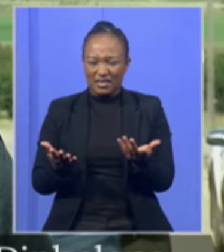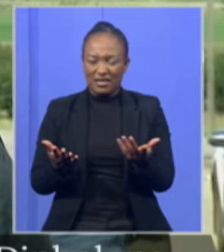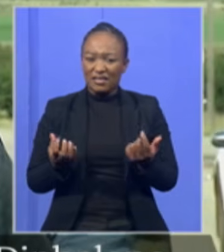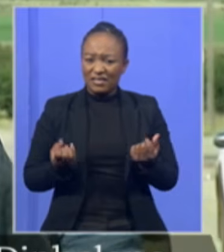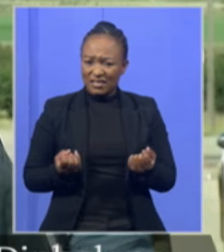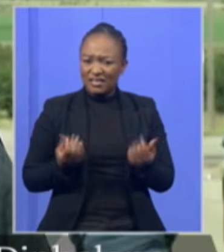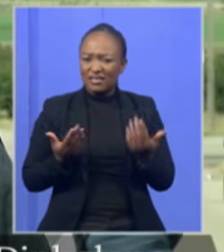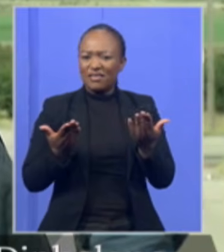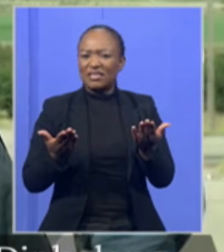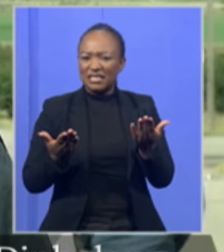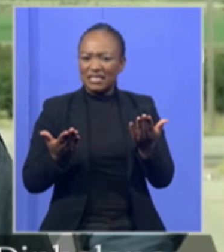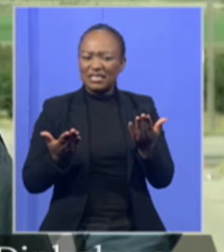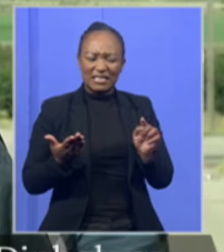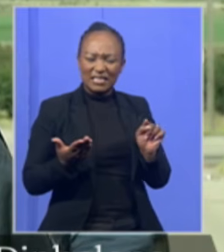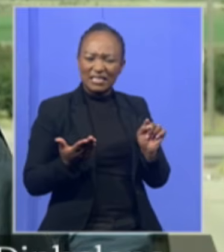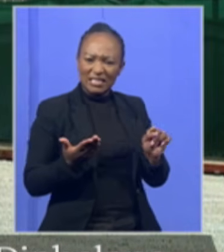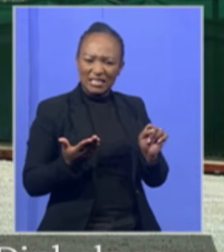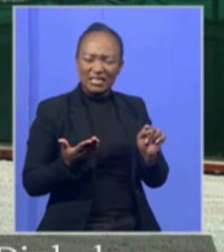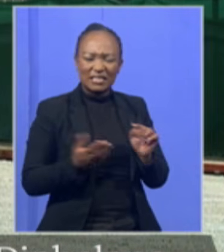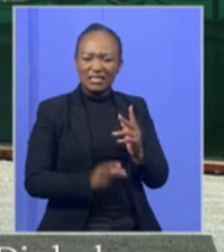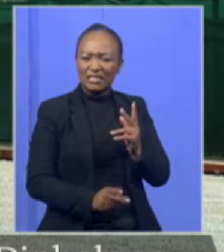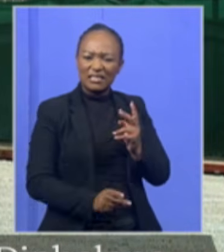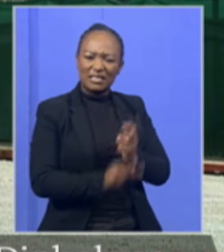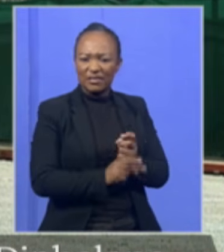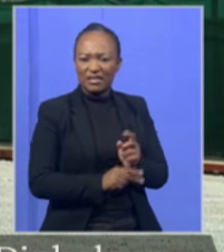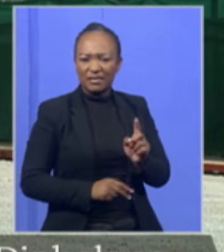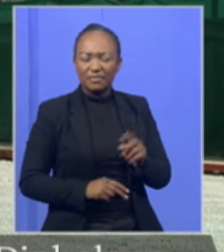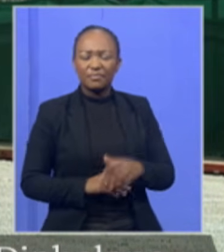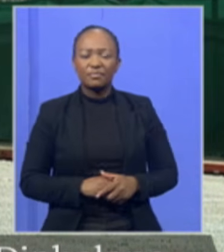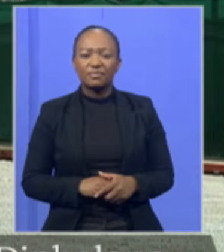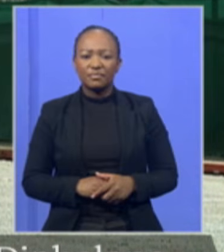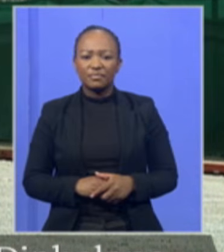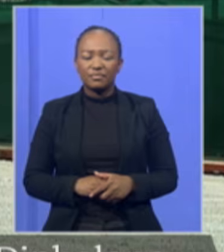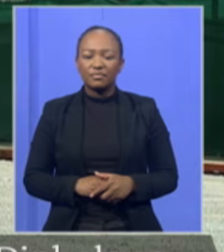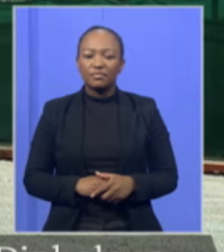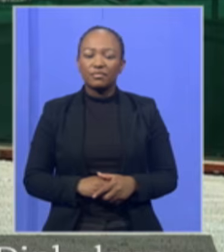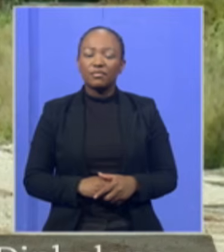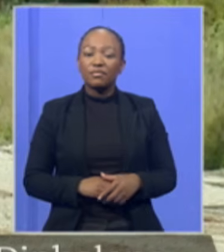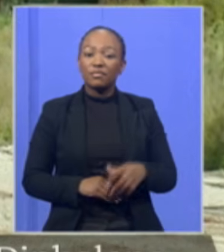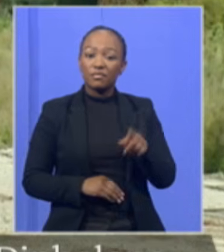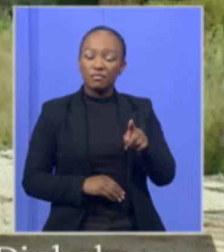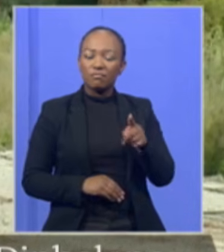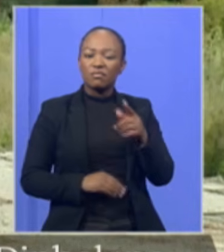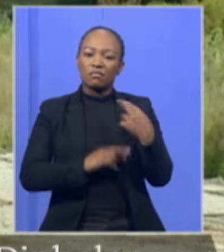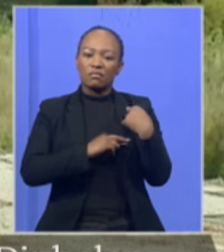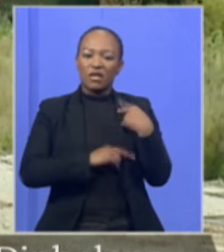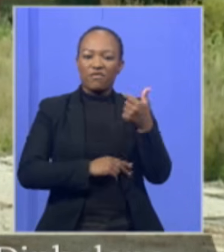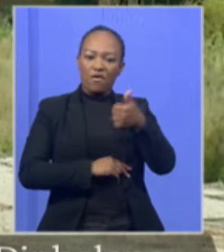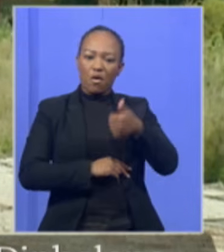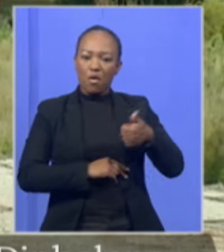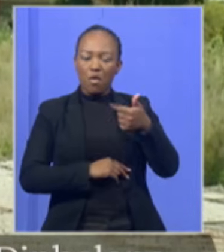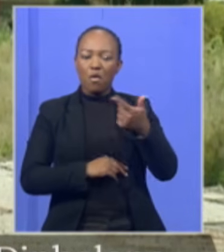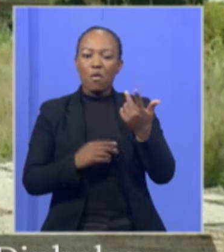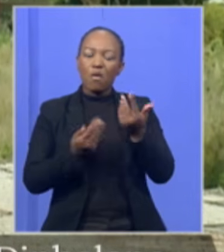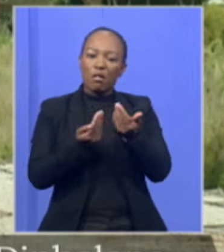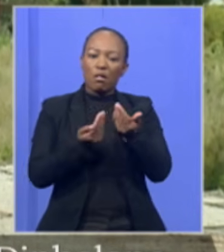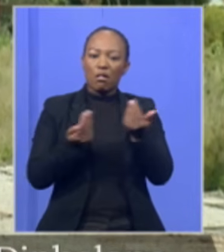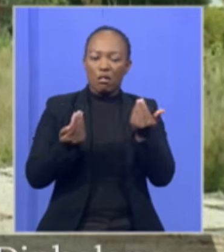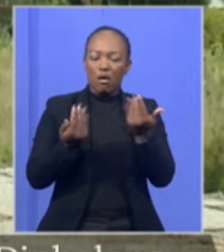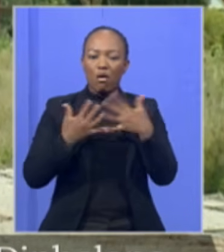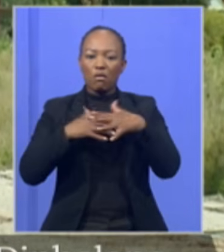delivery, especially in Ventersdorp, very difficult. Khabagare Municipal Demarcation Board yare e tla tsaya tshwetso ka ga morero